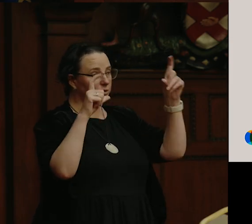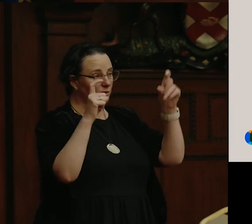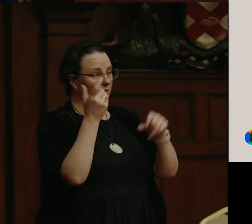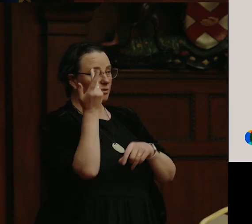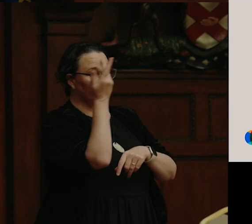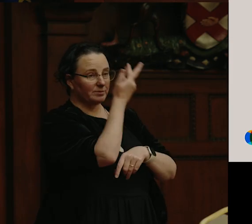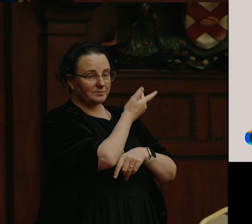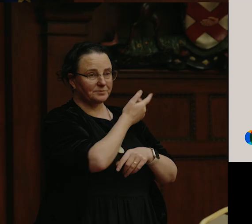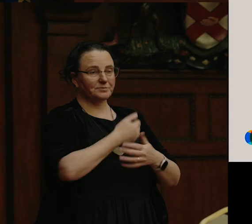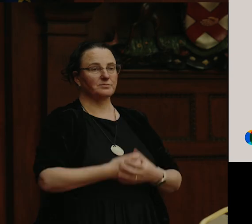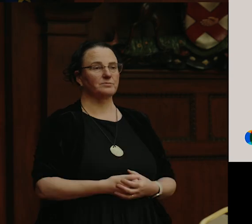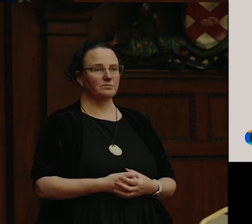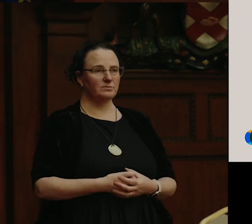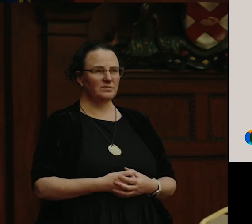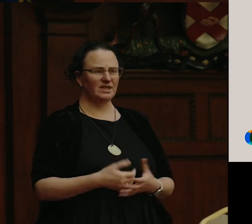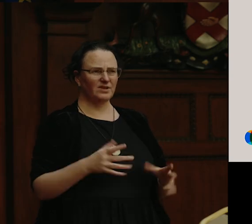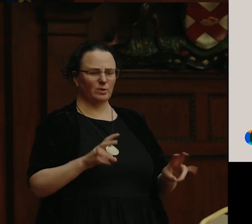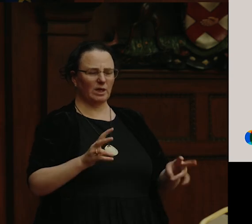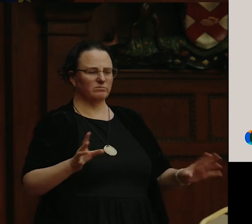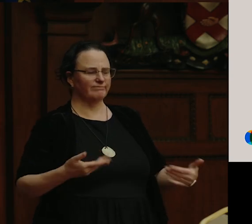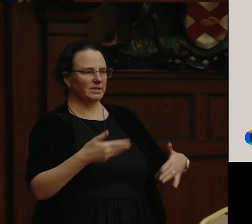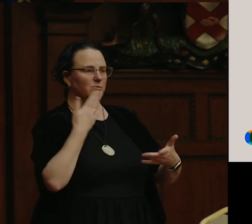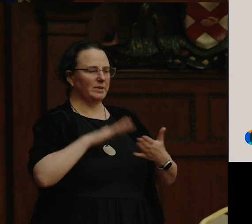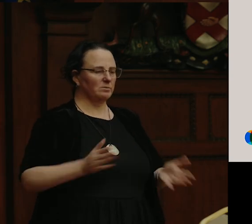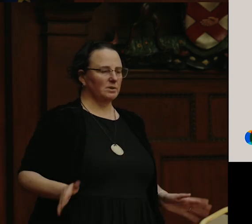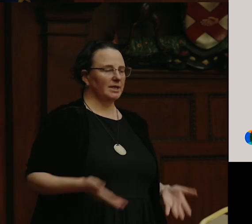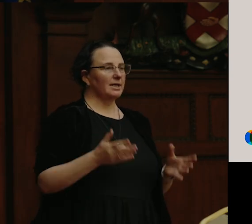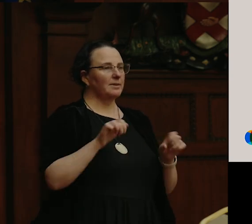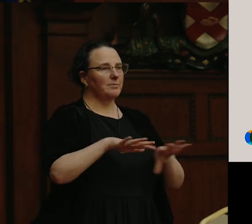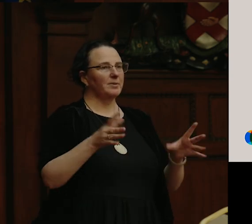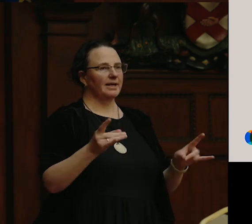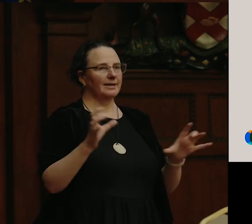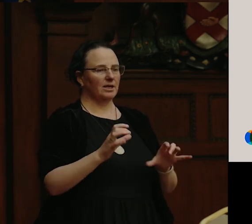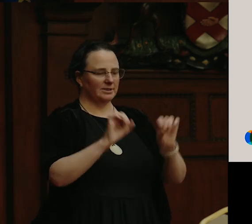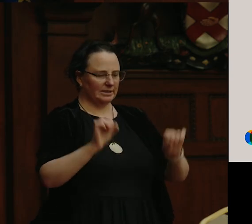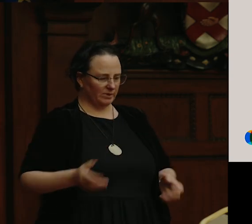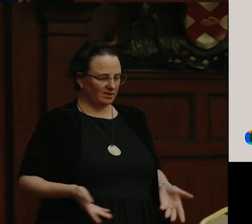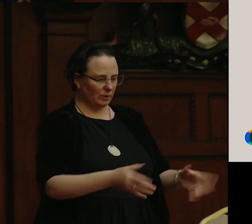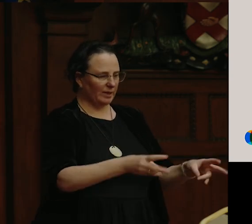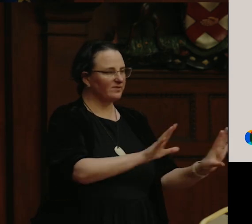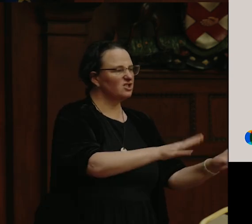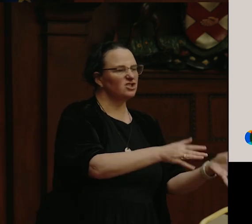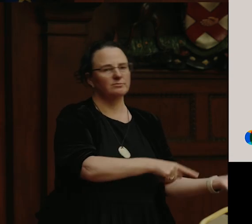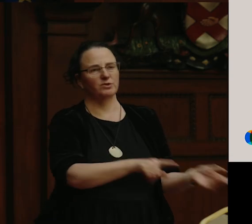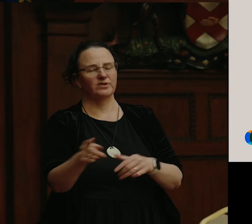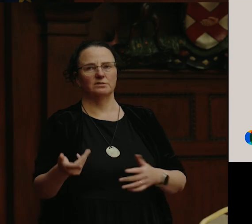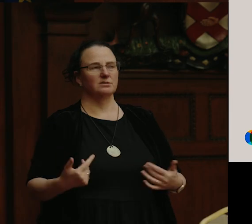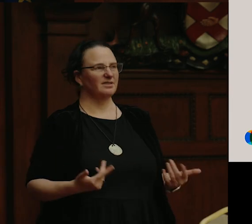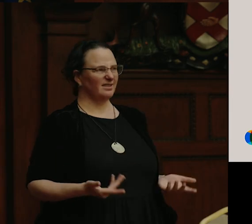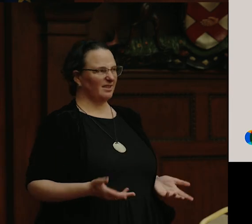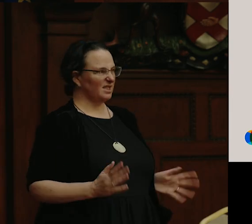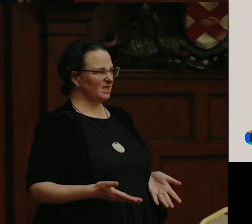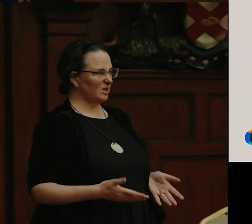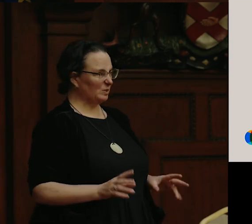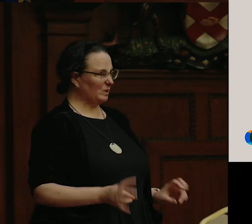communicate the experience of feeling like they were rushed in and out of appointments in the public healthcare system, never really getting answers.